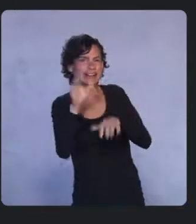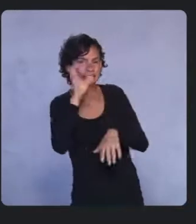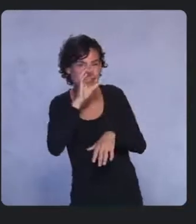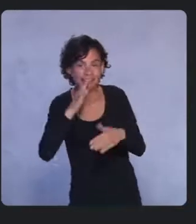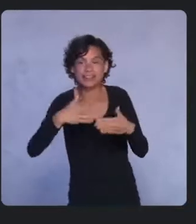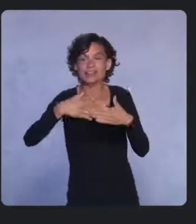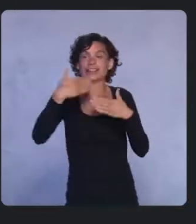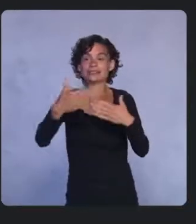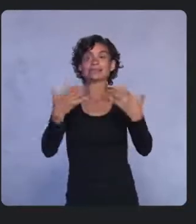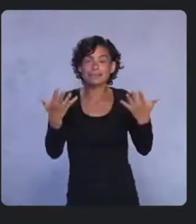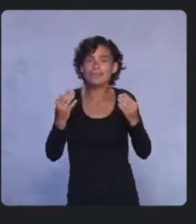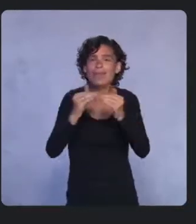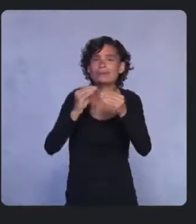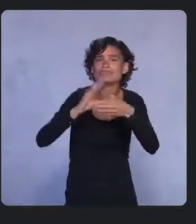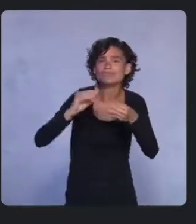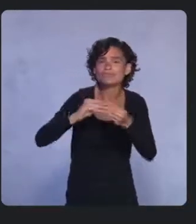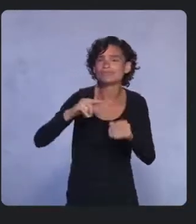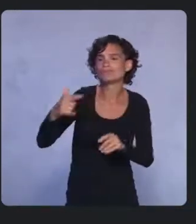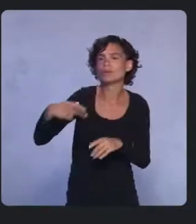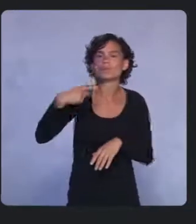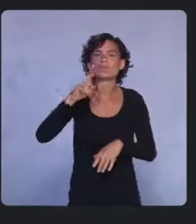hear more about this from Prabhakar.